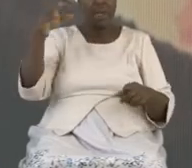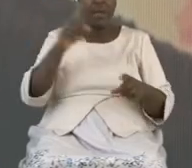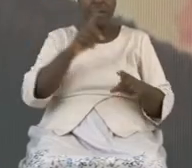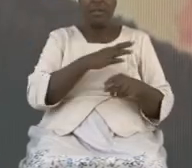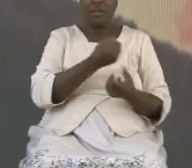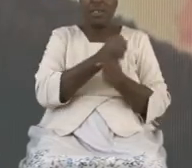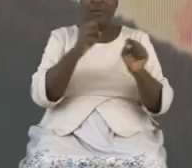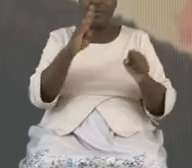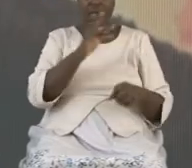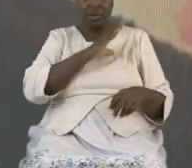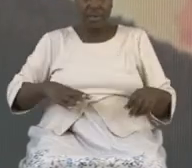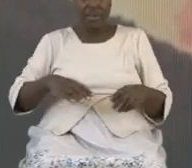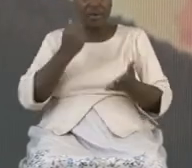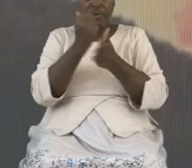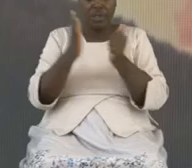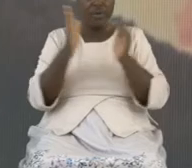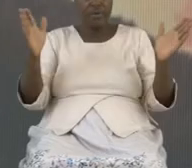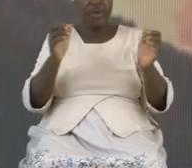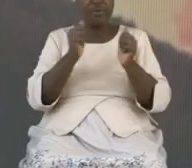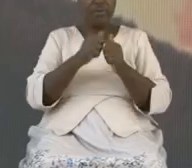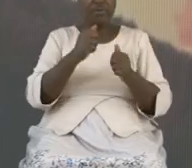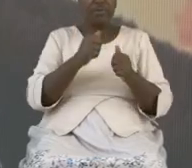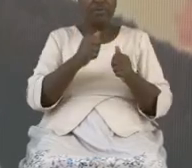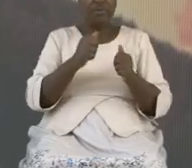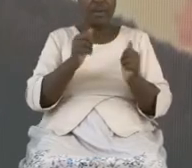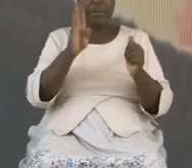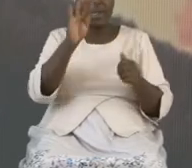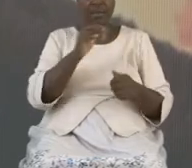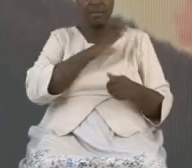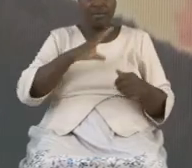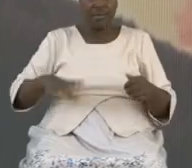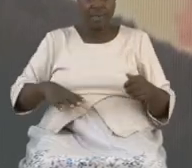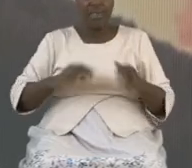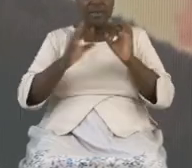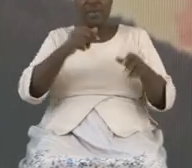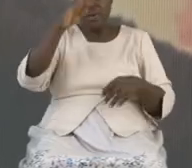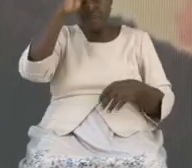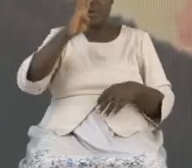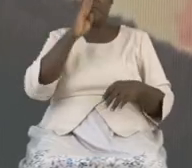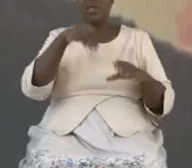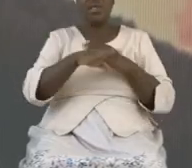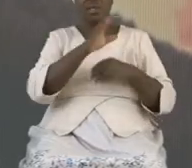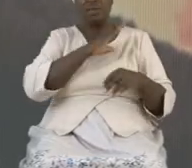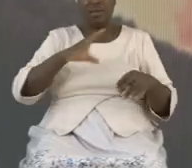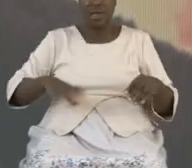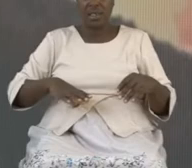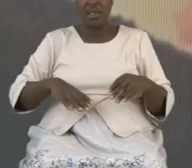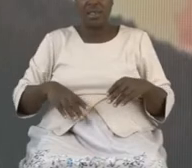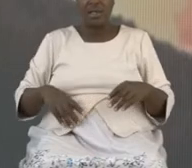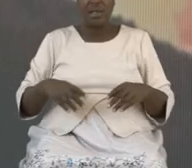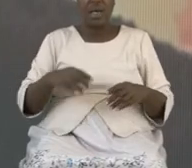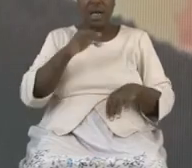Christ, if any man be in Christ up to date, at this present time,